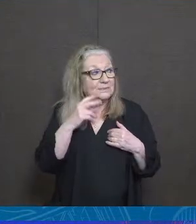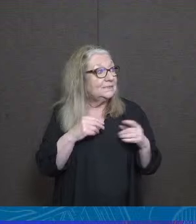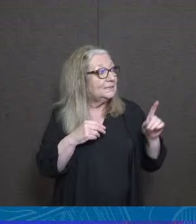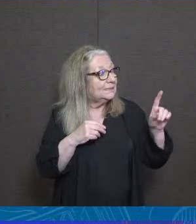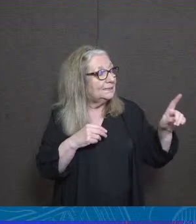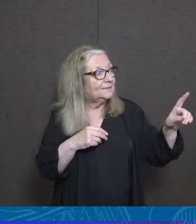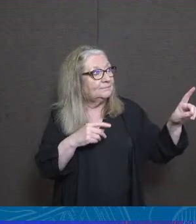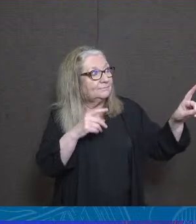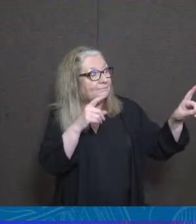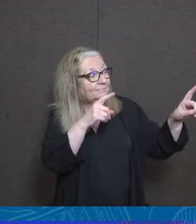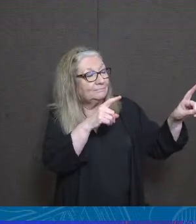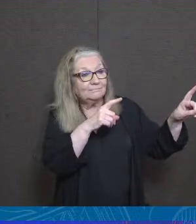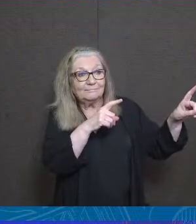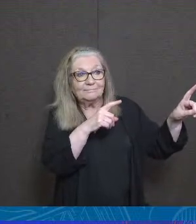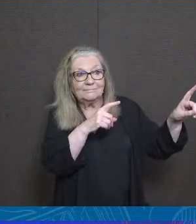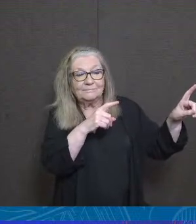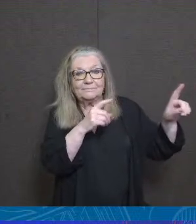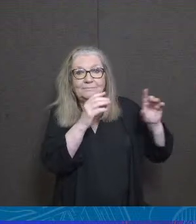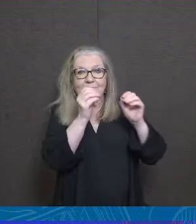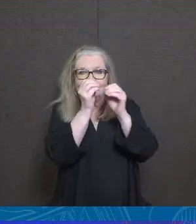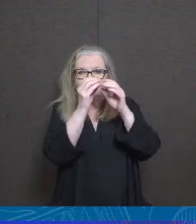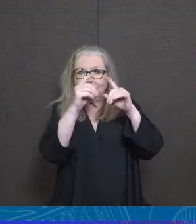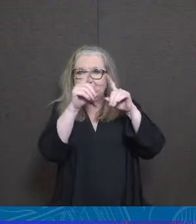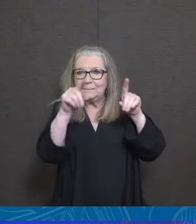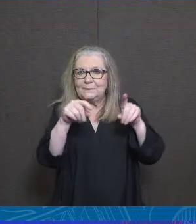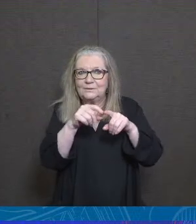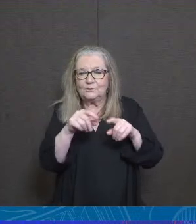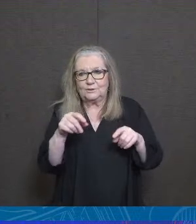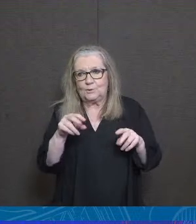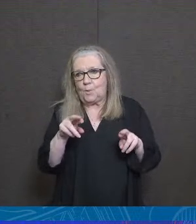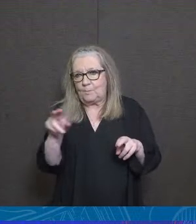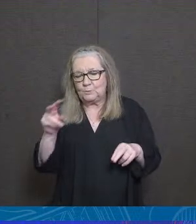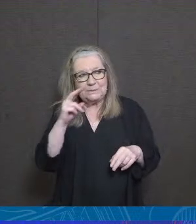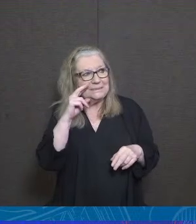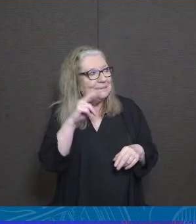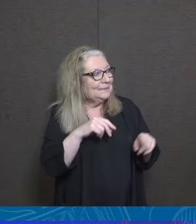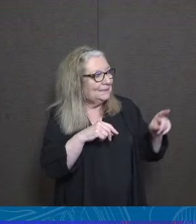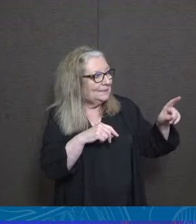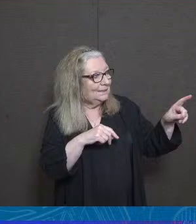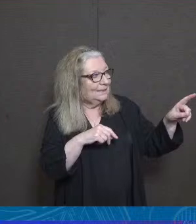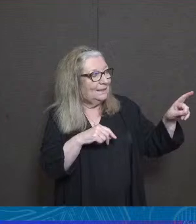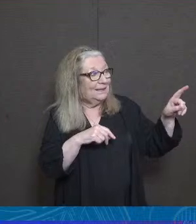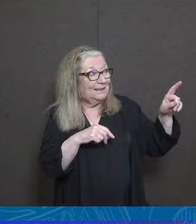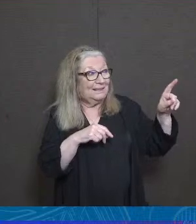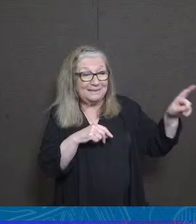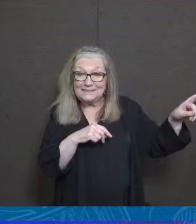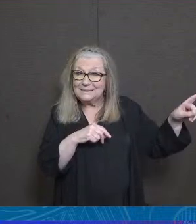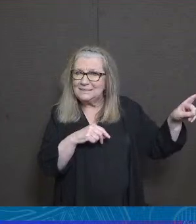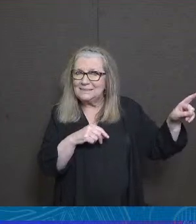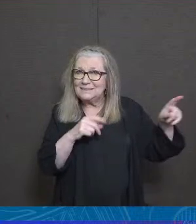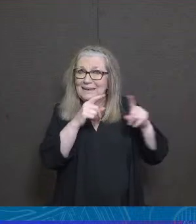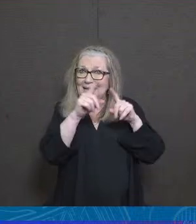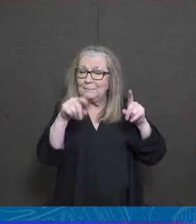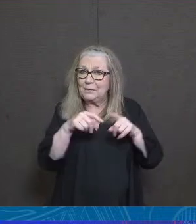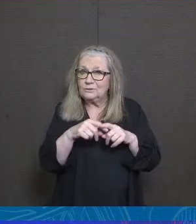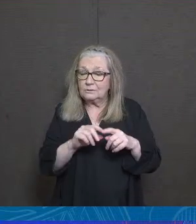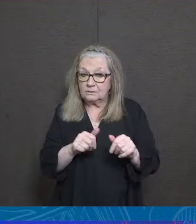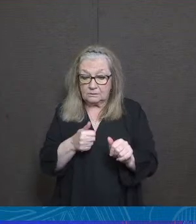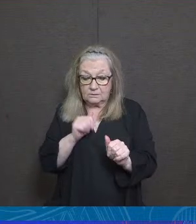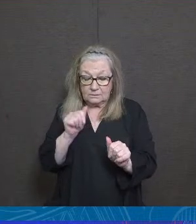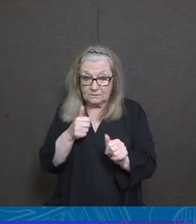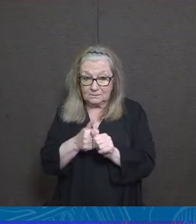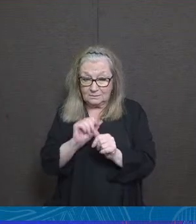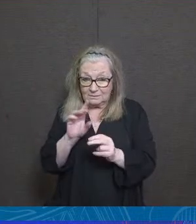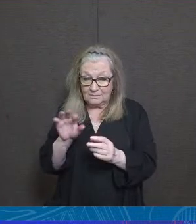image. Basically, I hope that you have spotted many more, because this image is totally biased and misrepresents a lot of the things